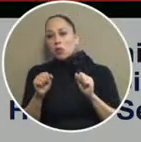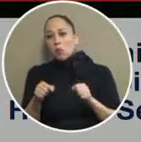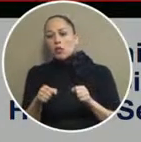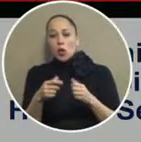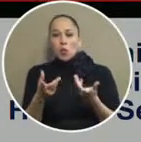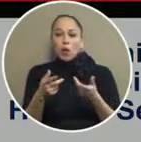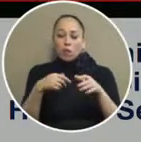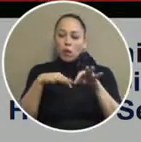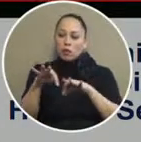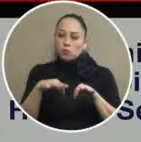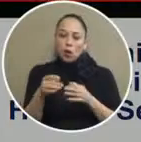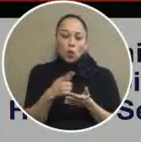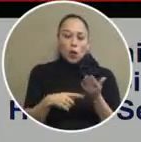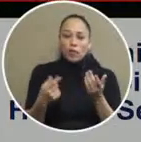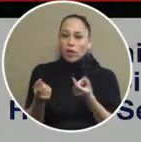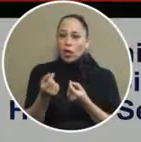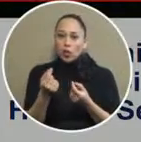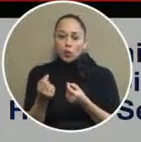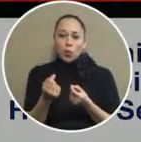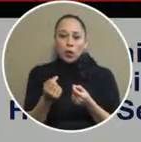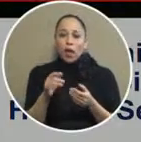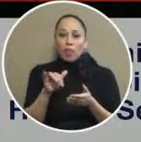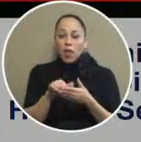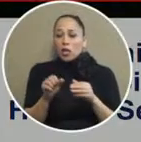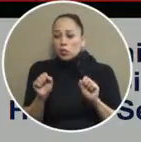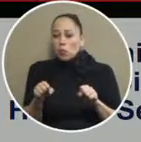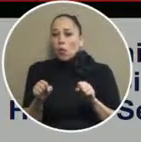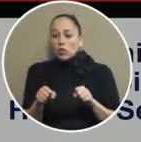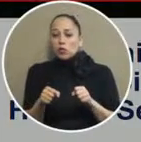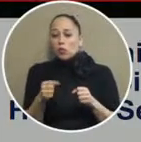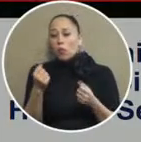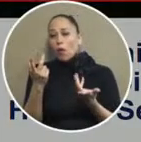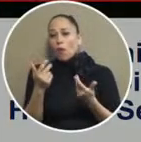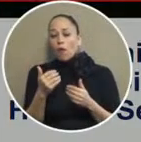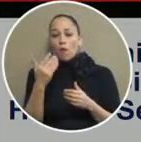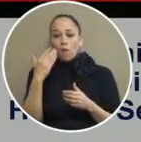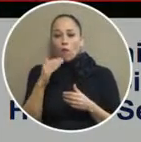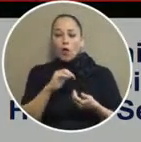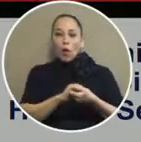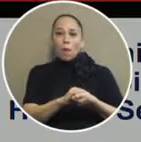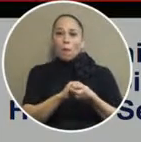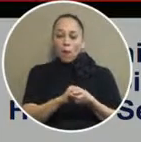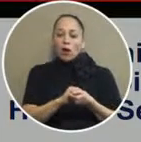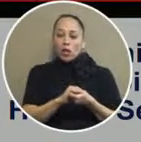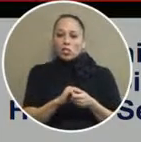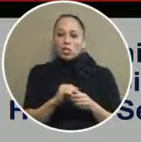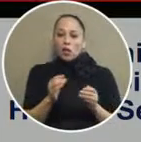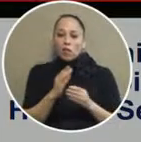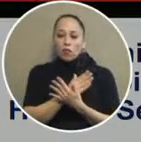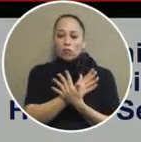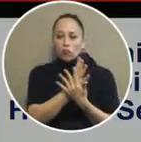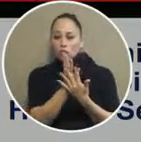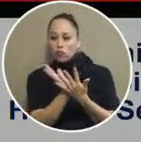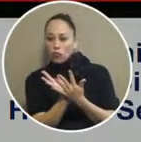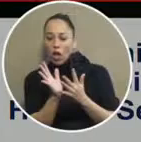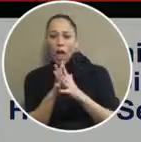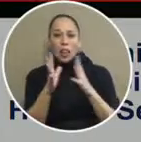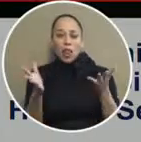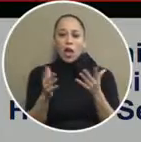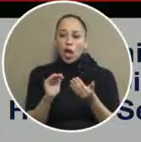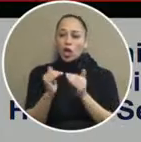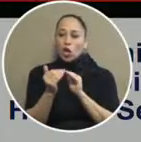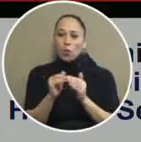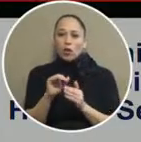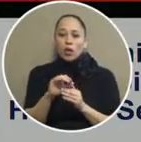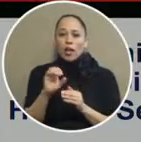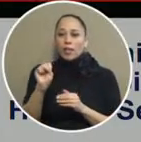little more to what it's doing. It's been made possible by the partnership across a lot of community stakeholders, but